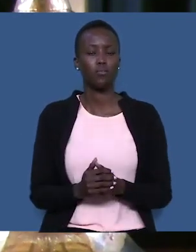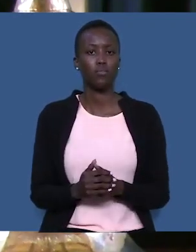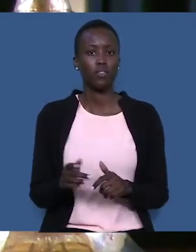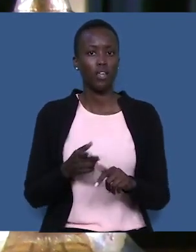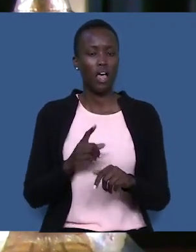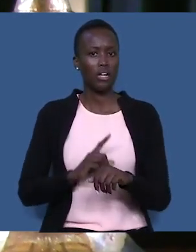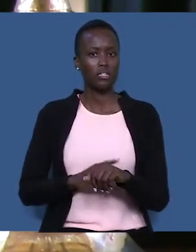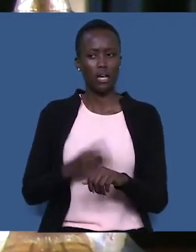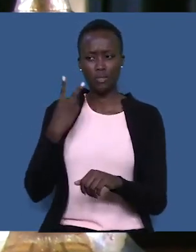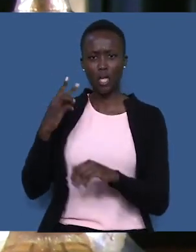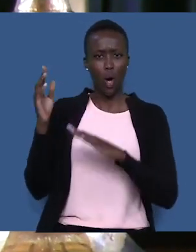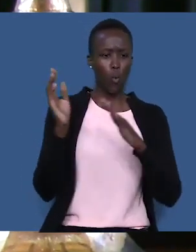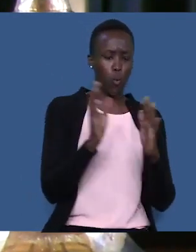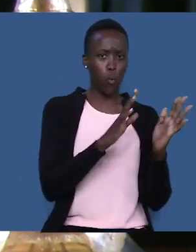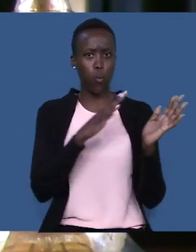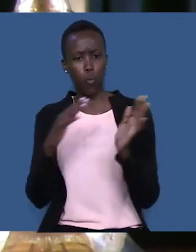And when he saw the wind,